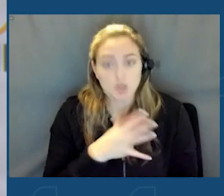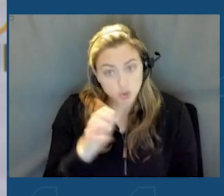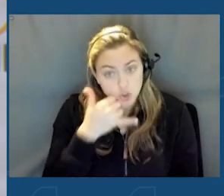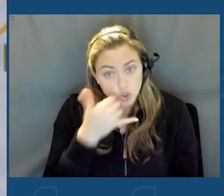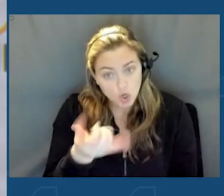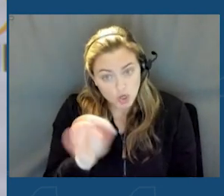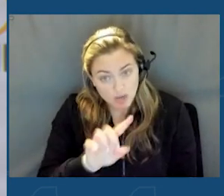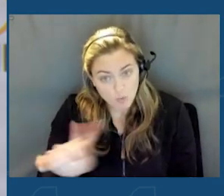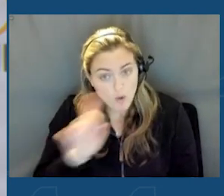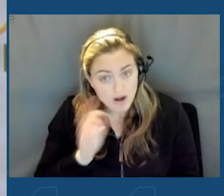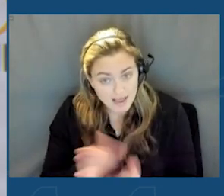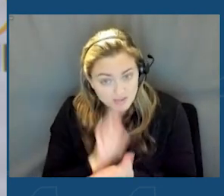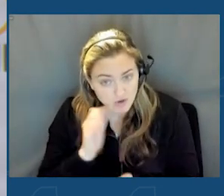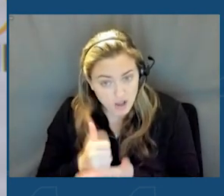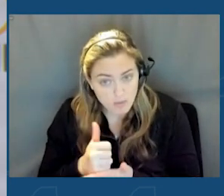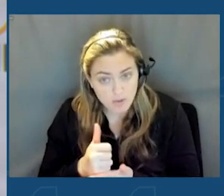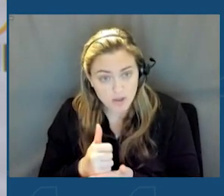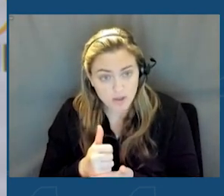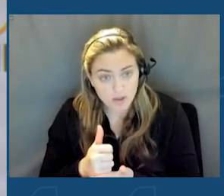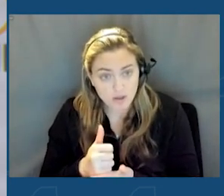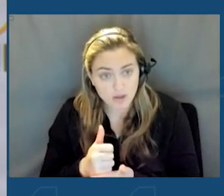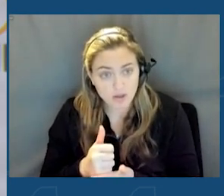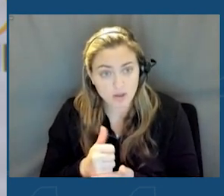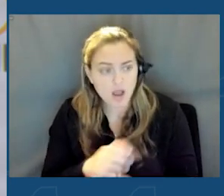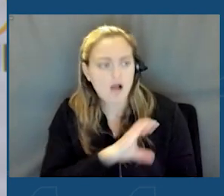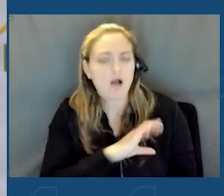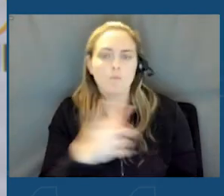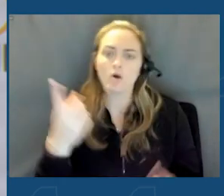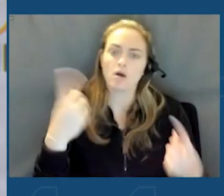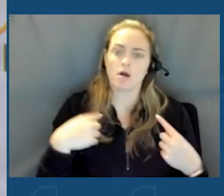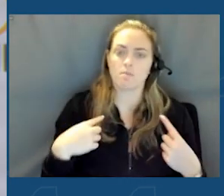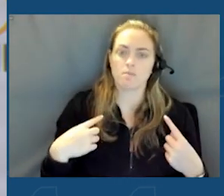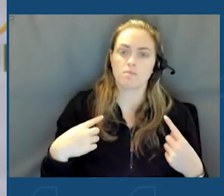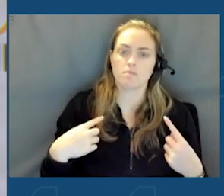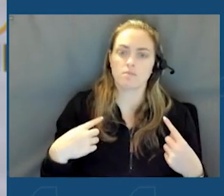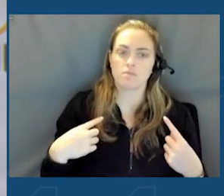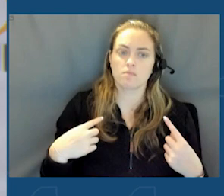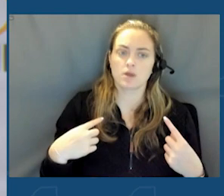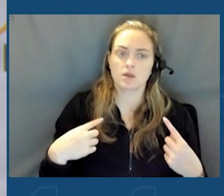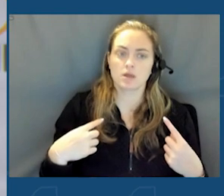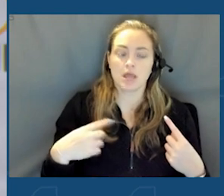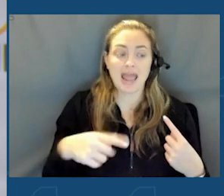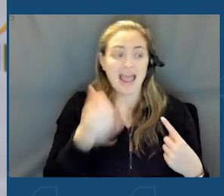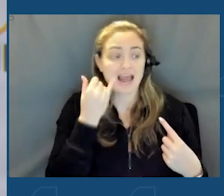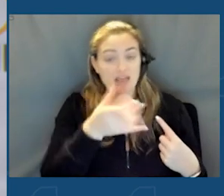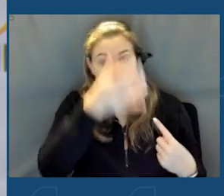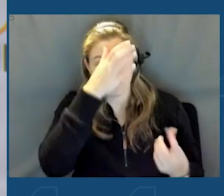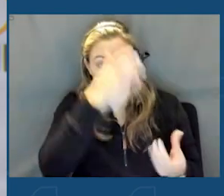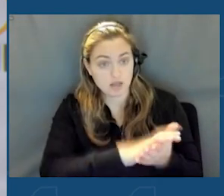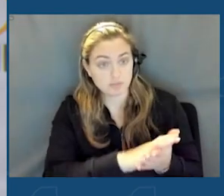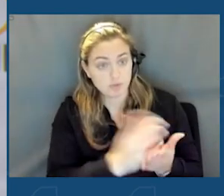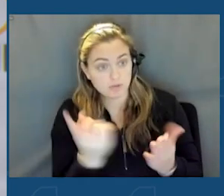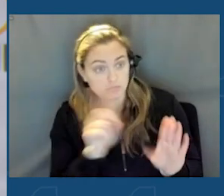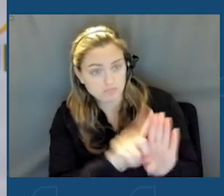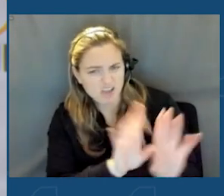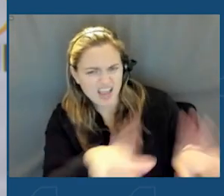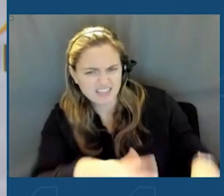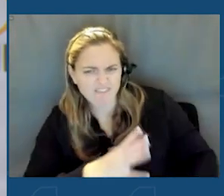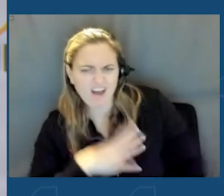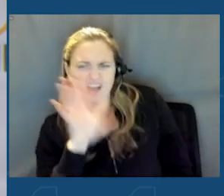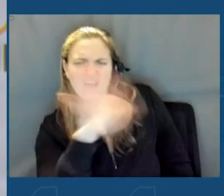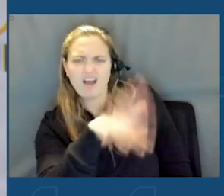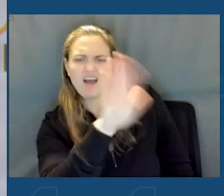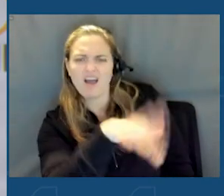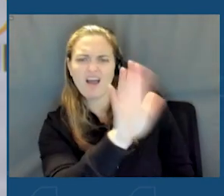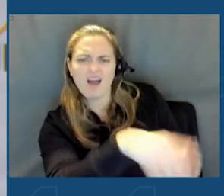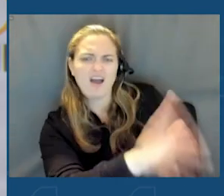help. The police would come to the door, and if the husband answered the door and said, everything's okay here, officer, nothing